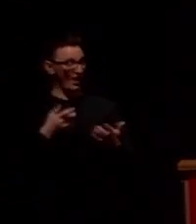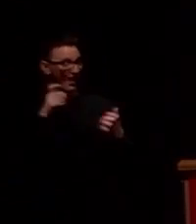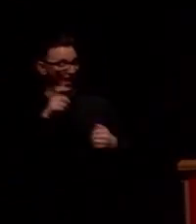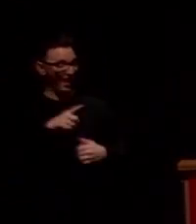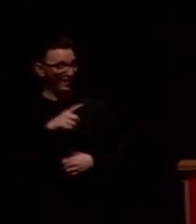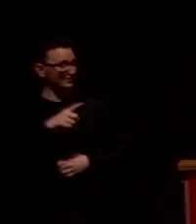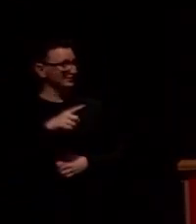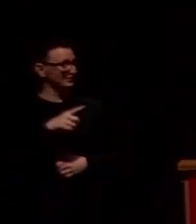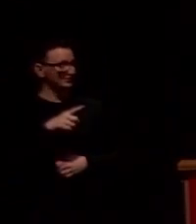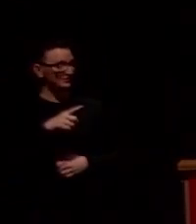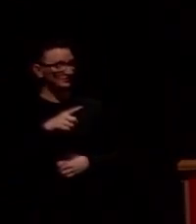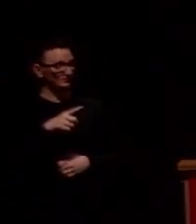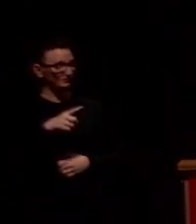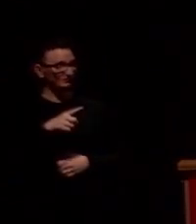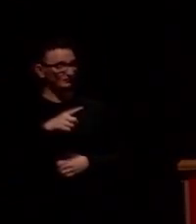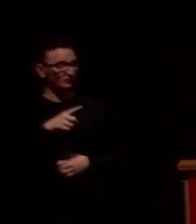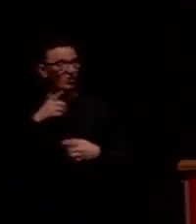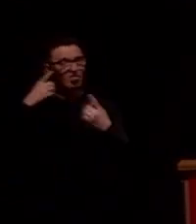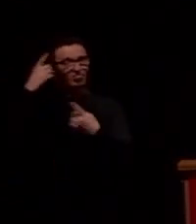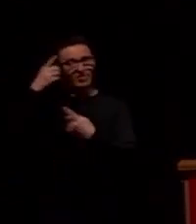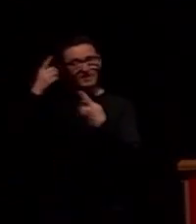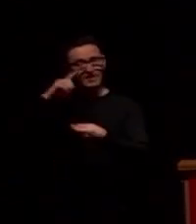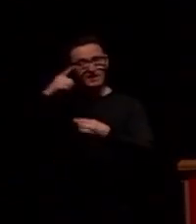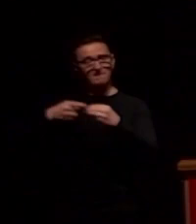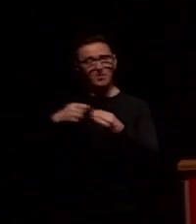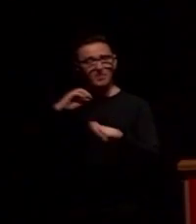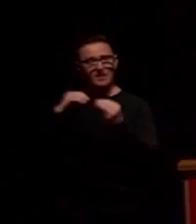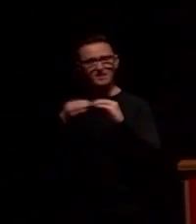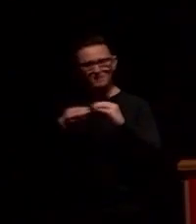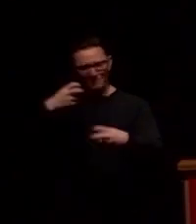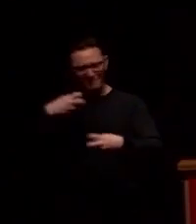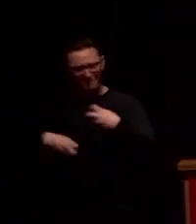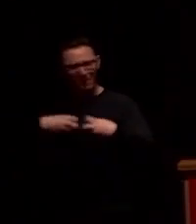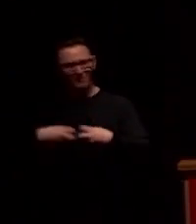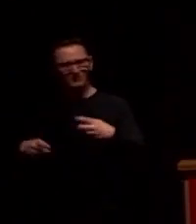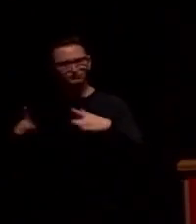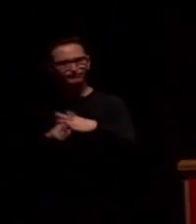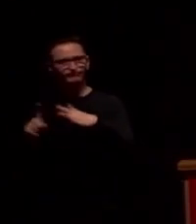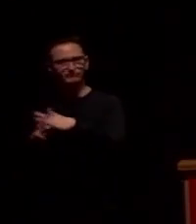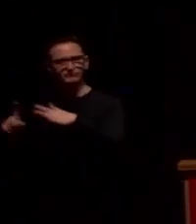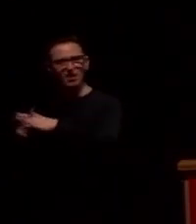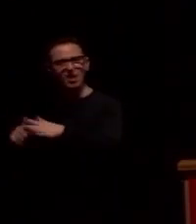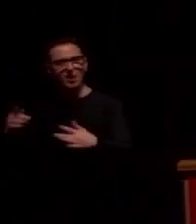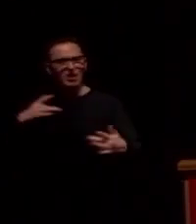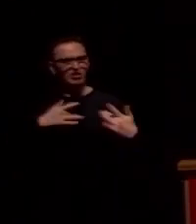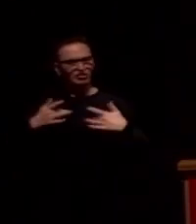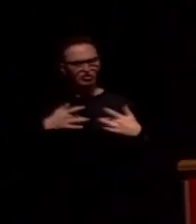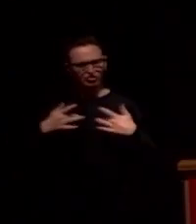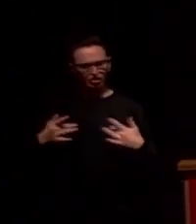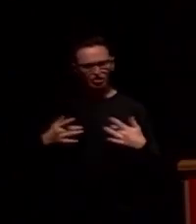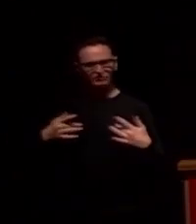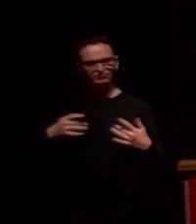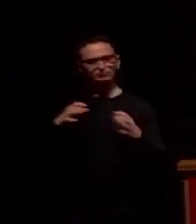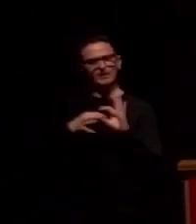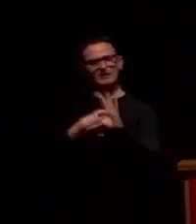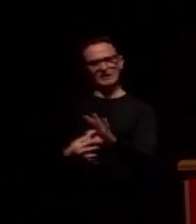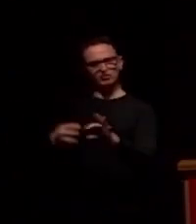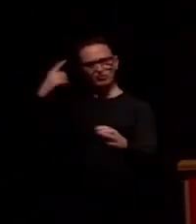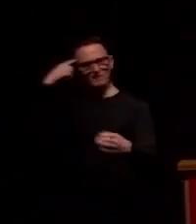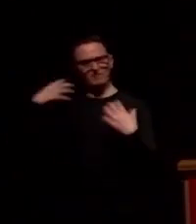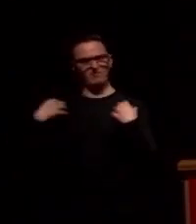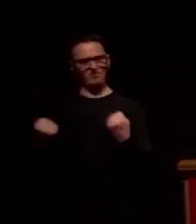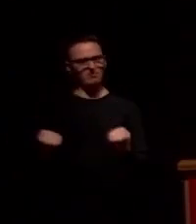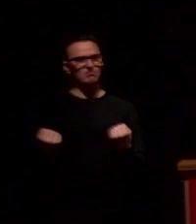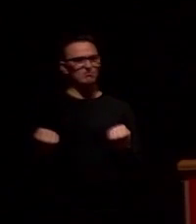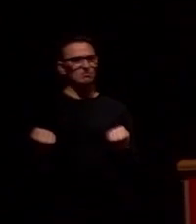about is, in thinking about the number of different issues and the number of different concerns that people are working on that are related to mental health, but in